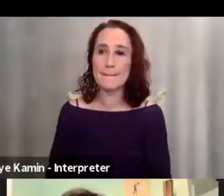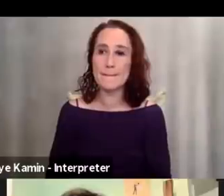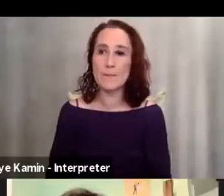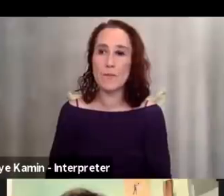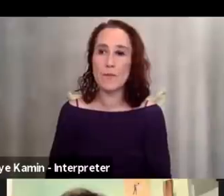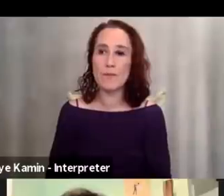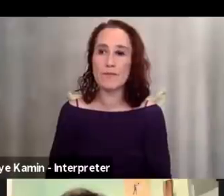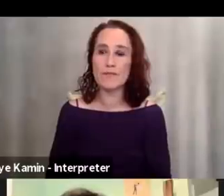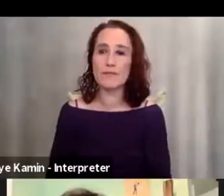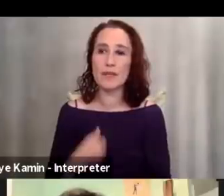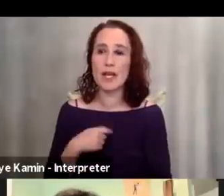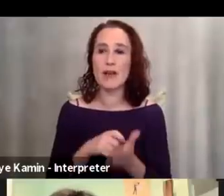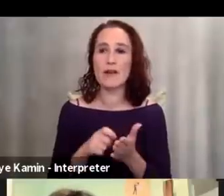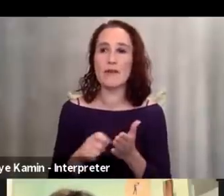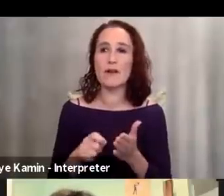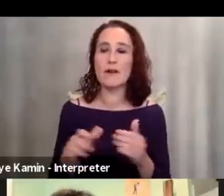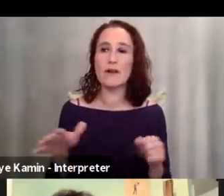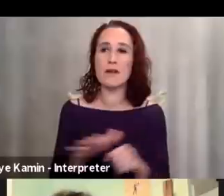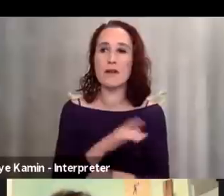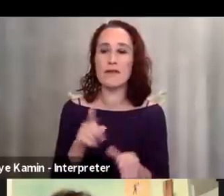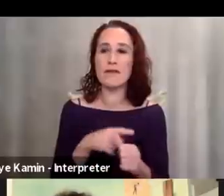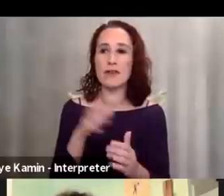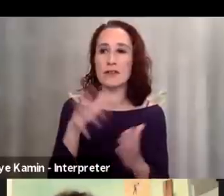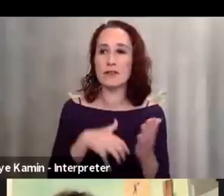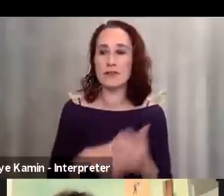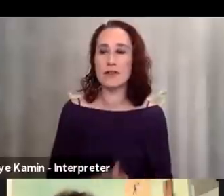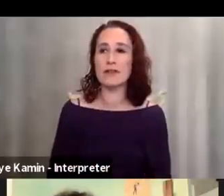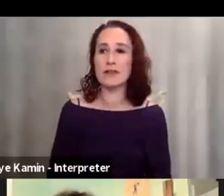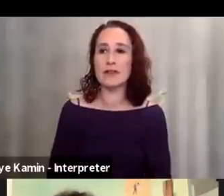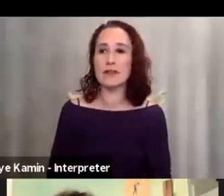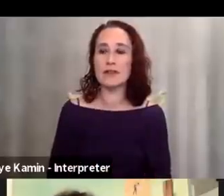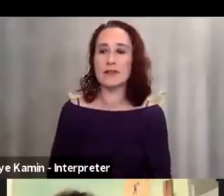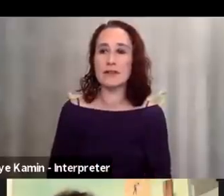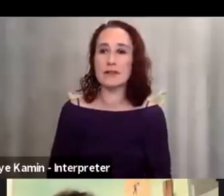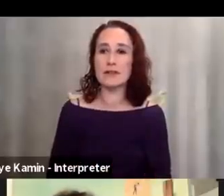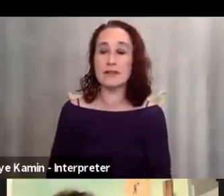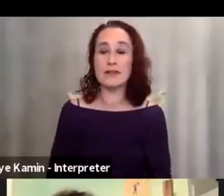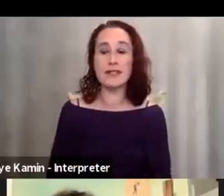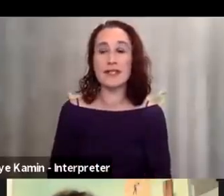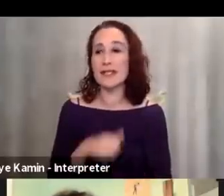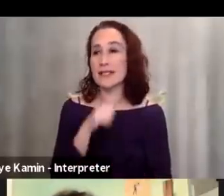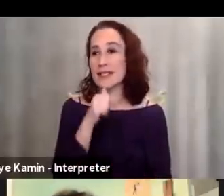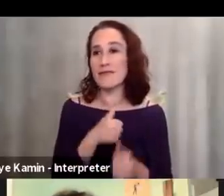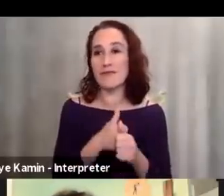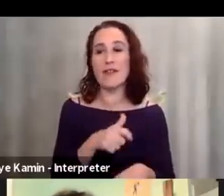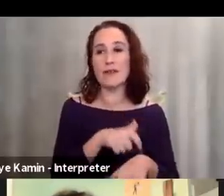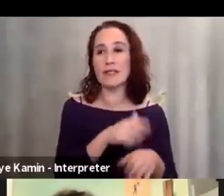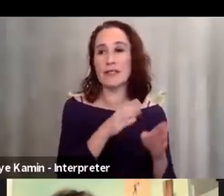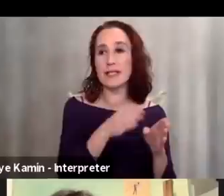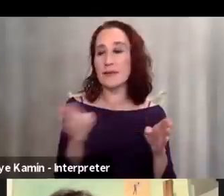I write the whole first draft that way. And it often is not something that tracks chronologically. It's